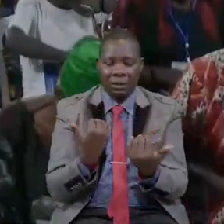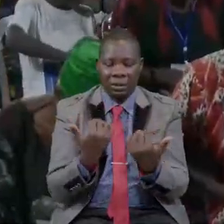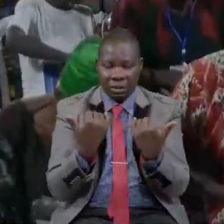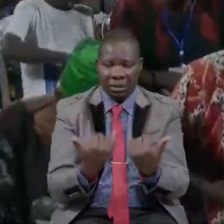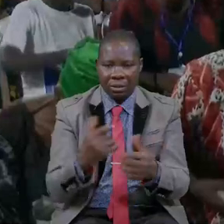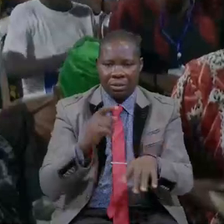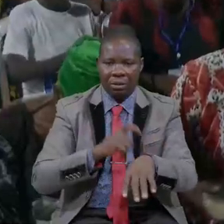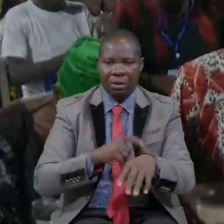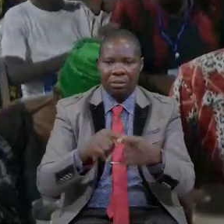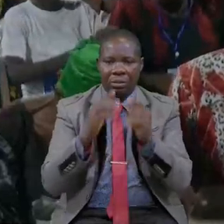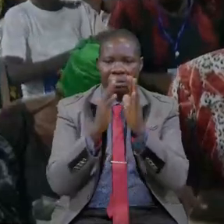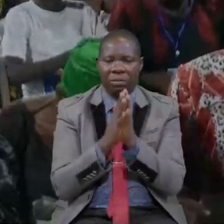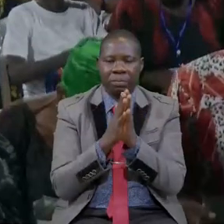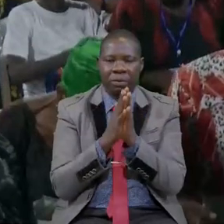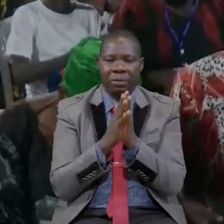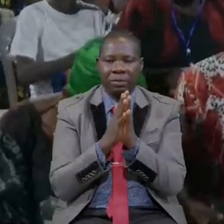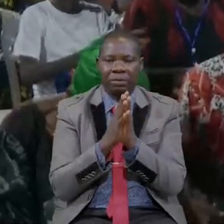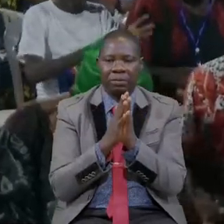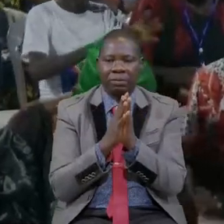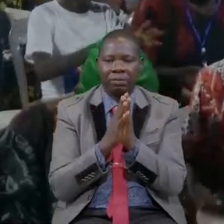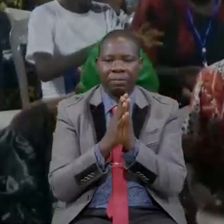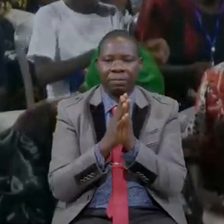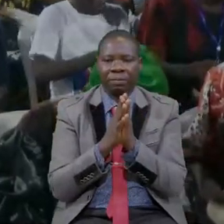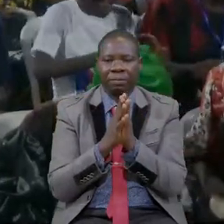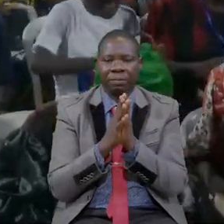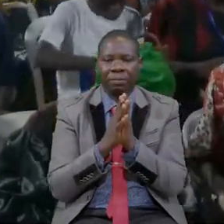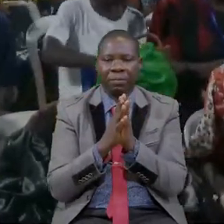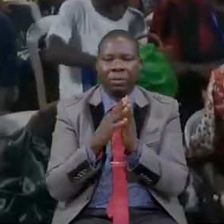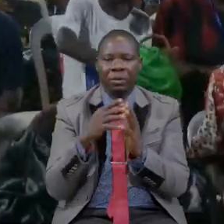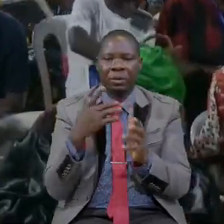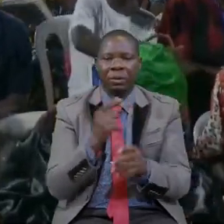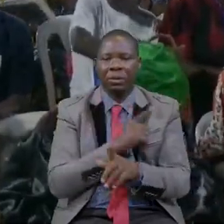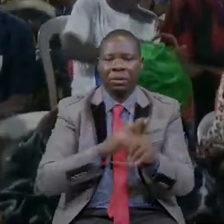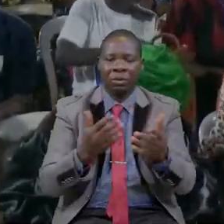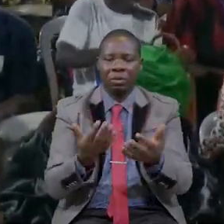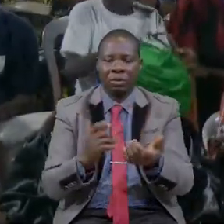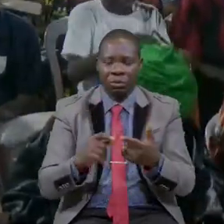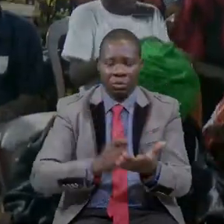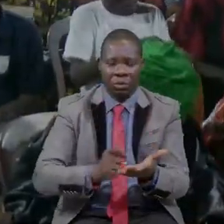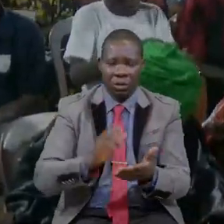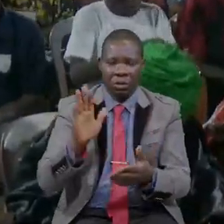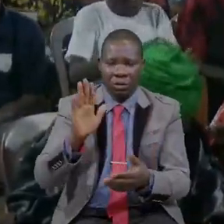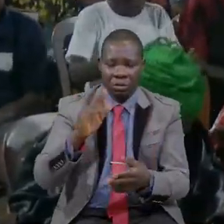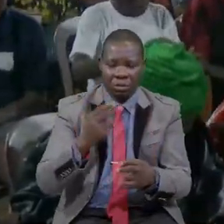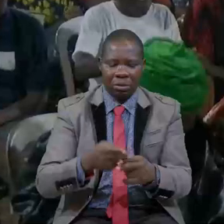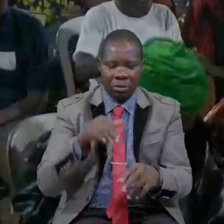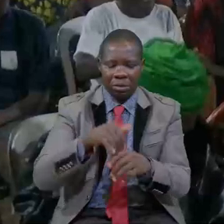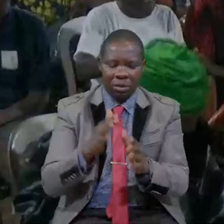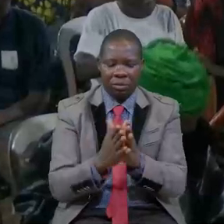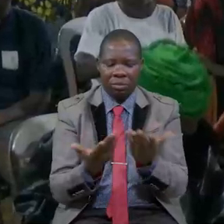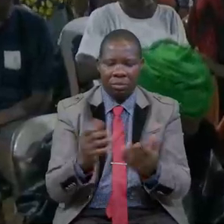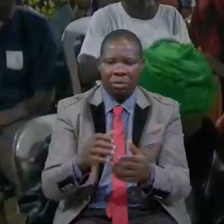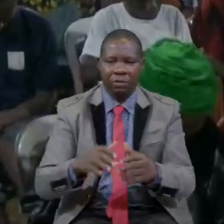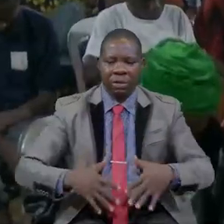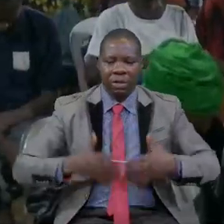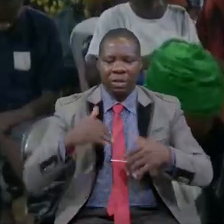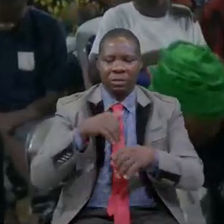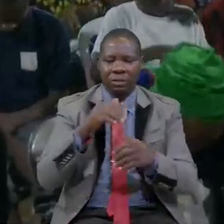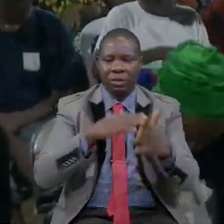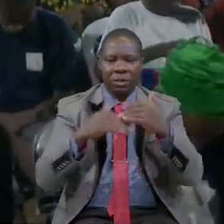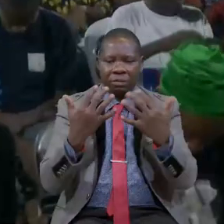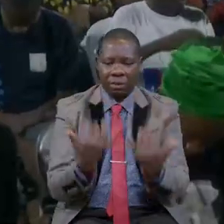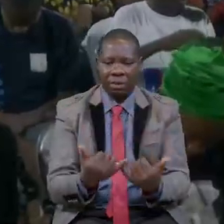and eyes closed the Lord wants to write your name in The Book of Life in heaven right now he wants you to